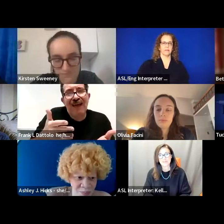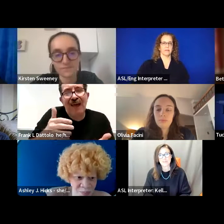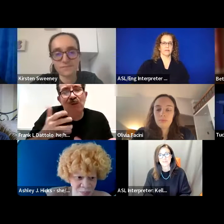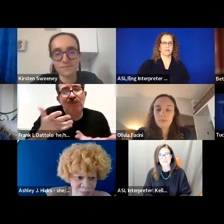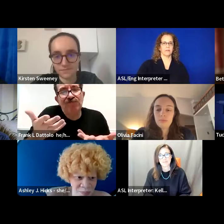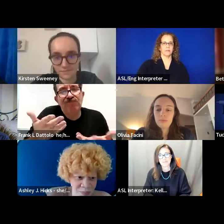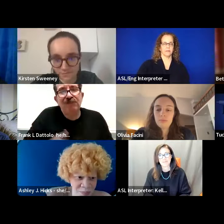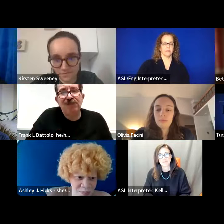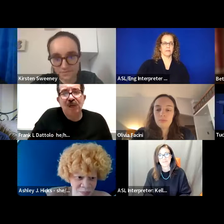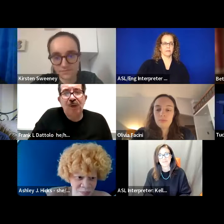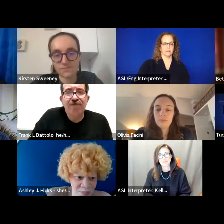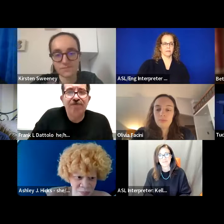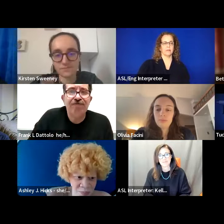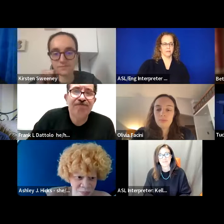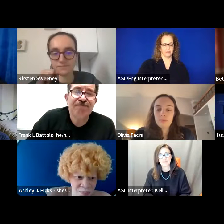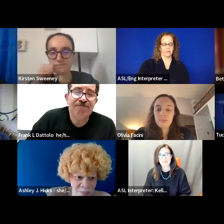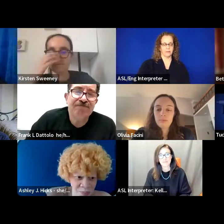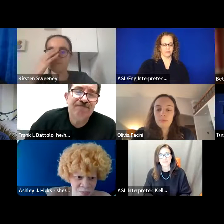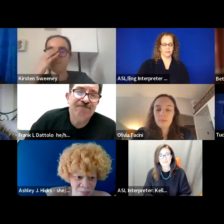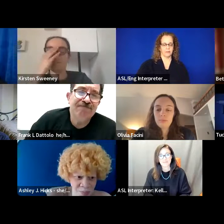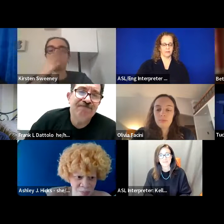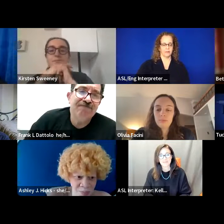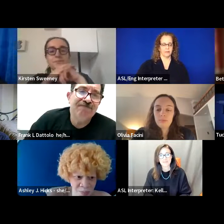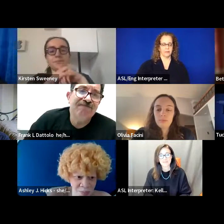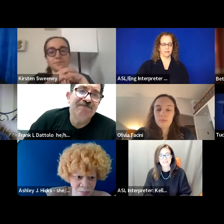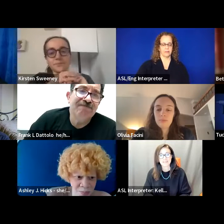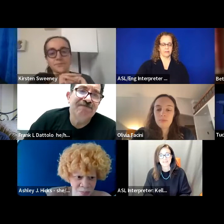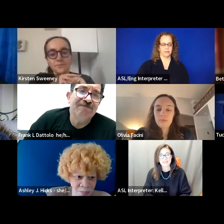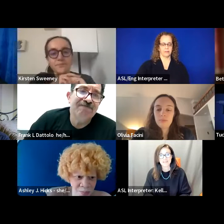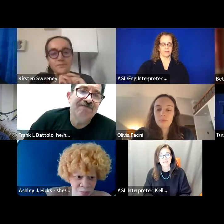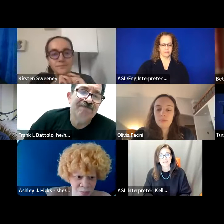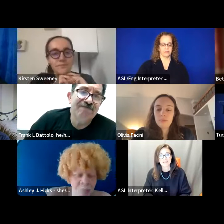and putting in the logistical assessment of what your goals are.